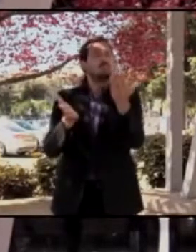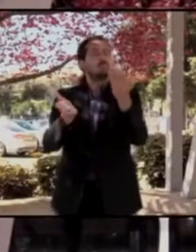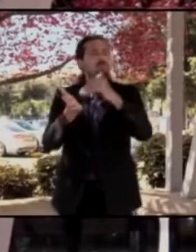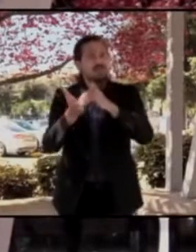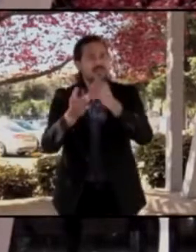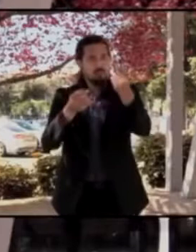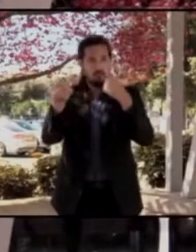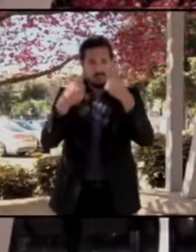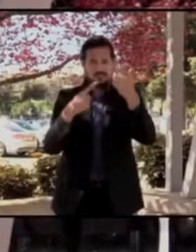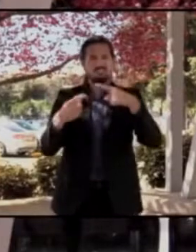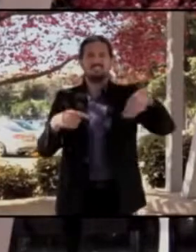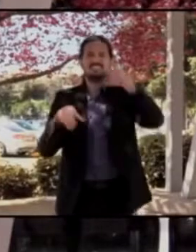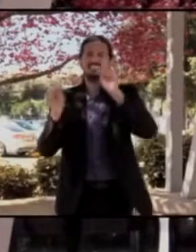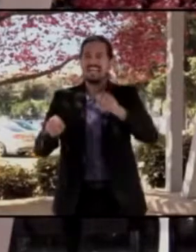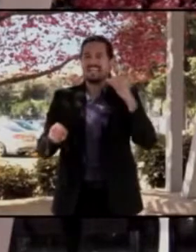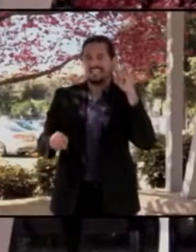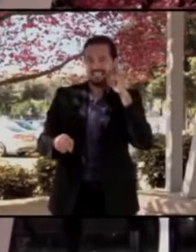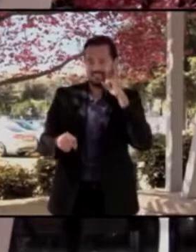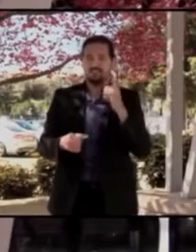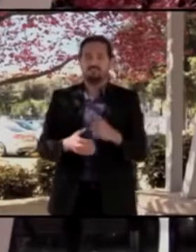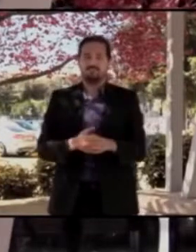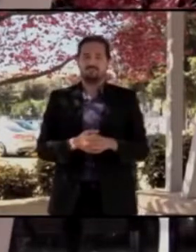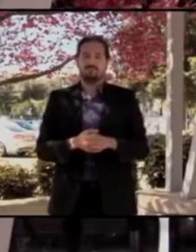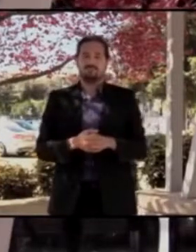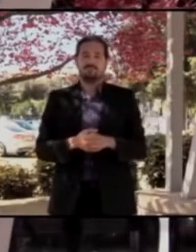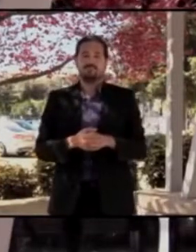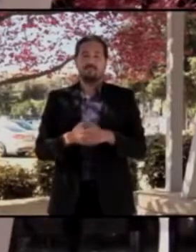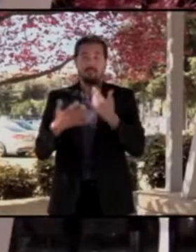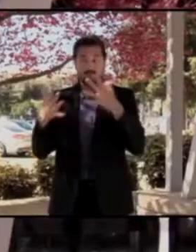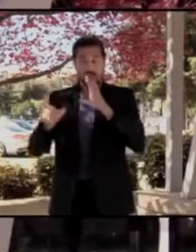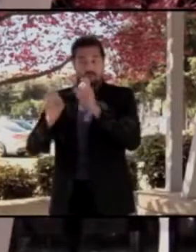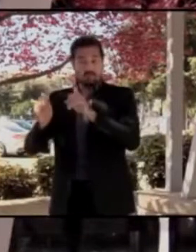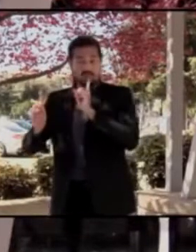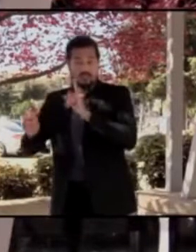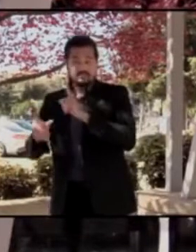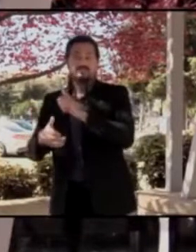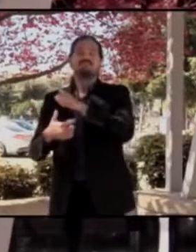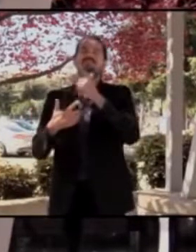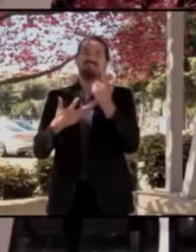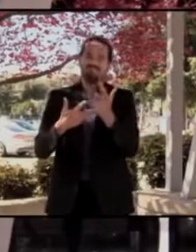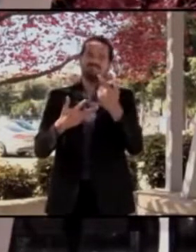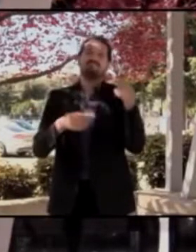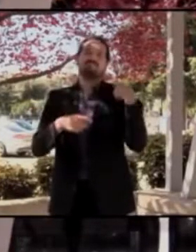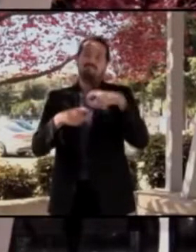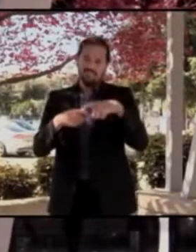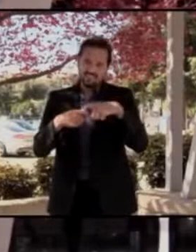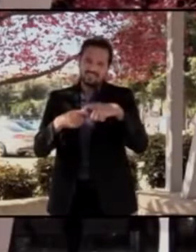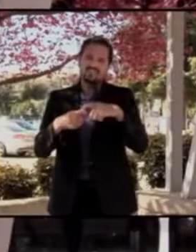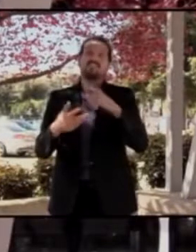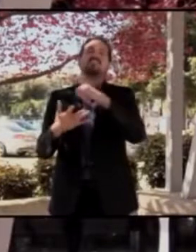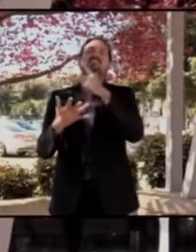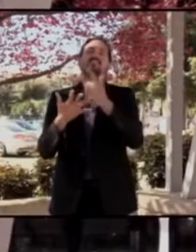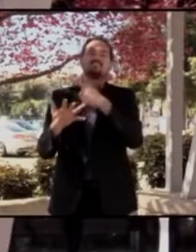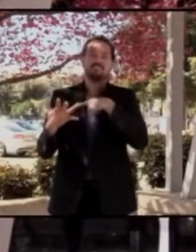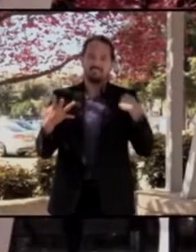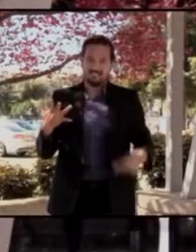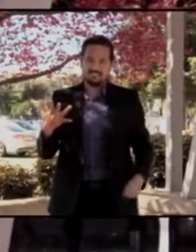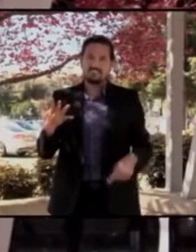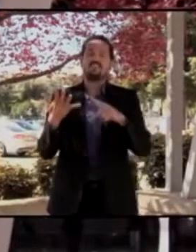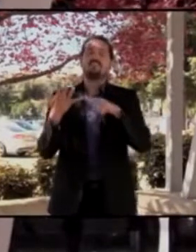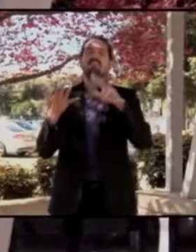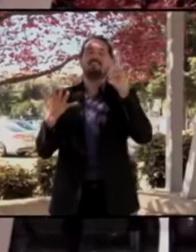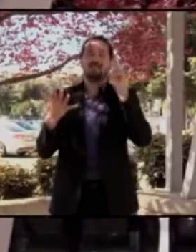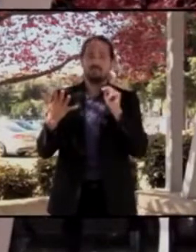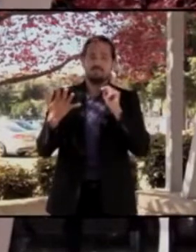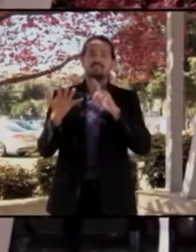audience. We will then move into statements from the podium in Spanish, Chinese, Vietnamese, and Tagalog. Without any